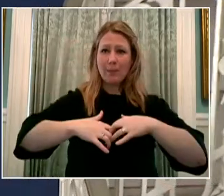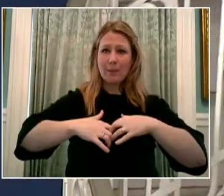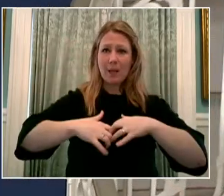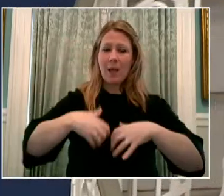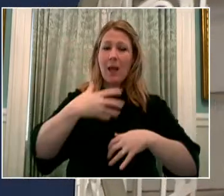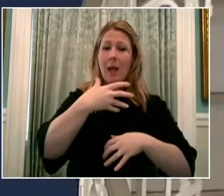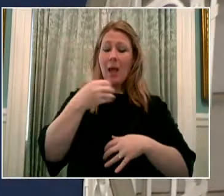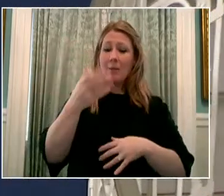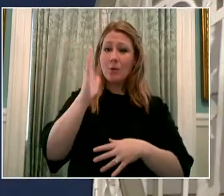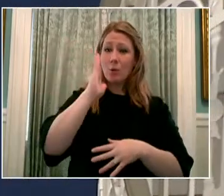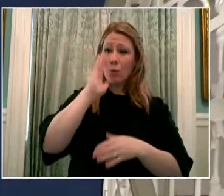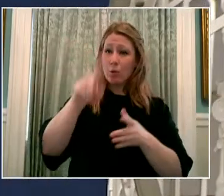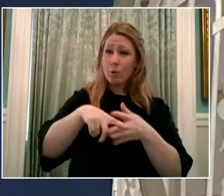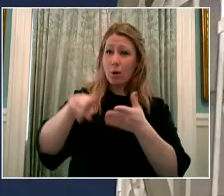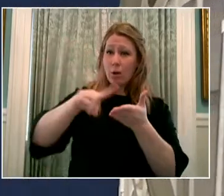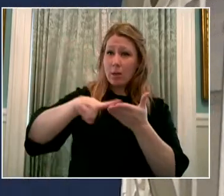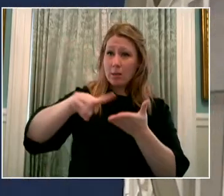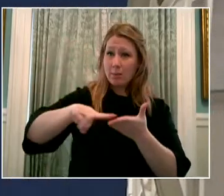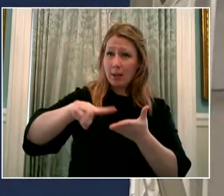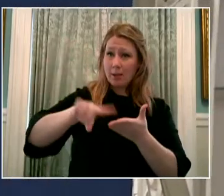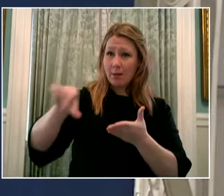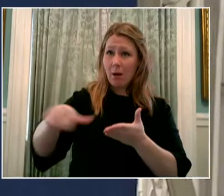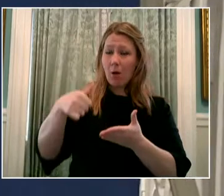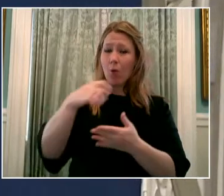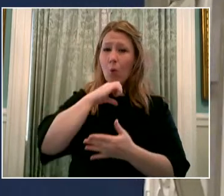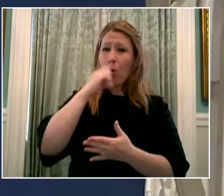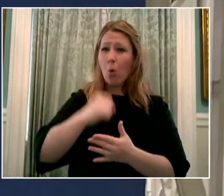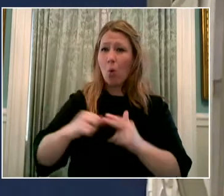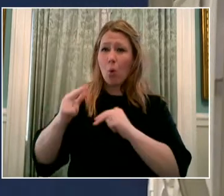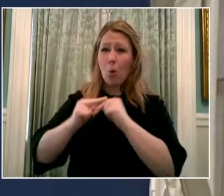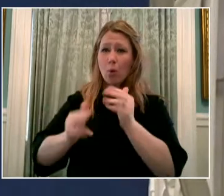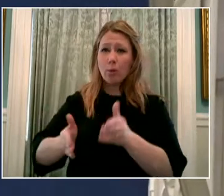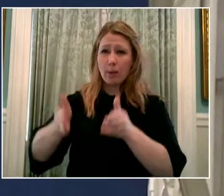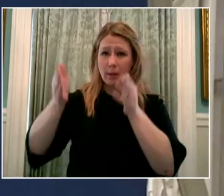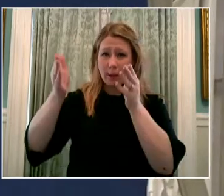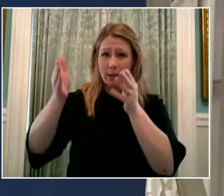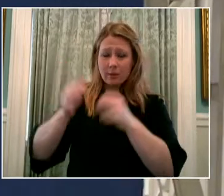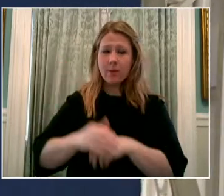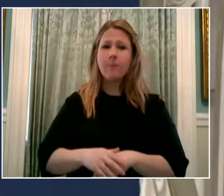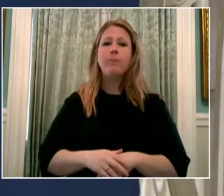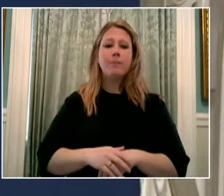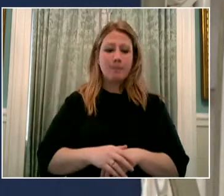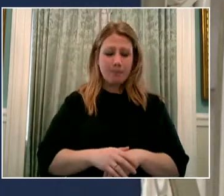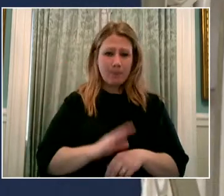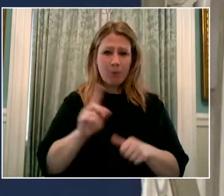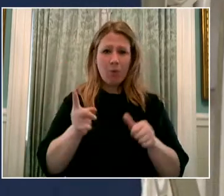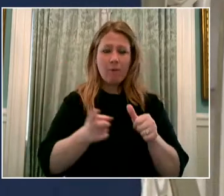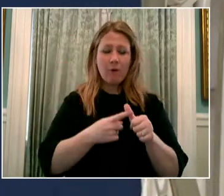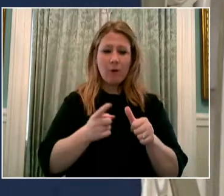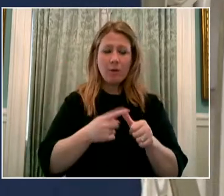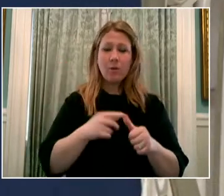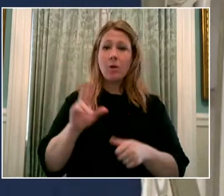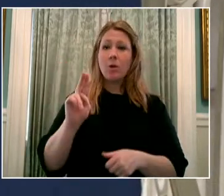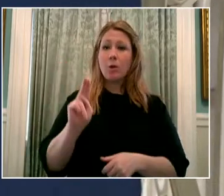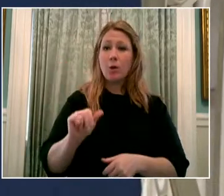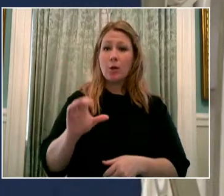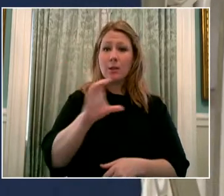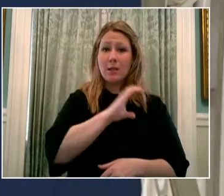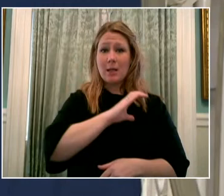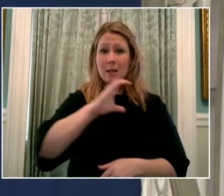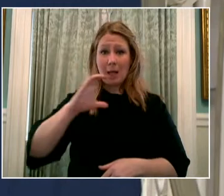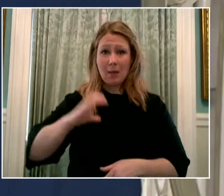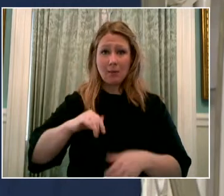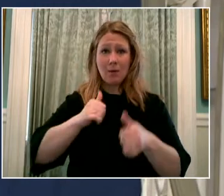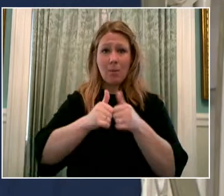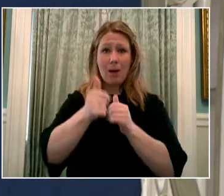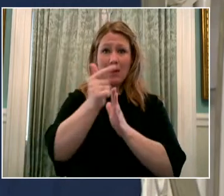city council passed a law that stated that the obligation to do